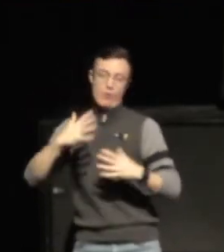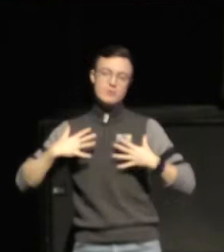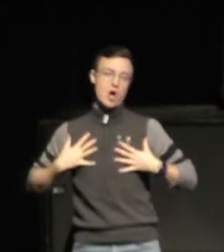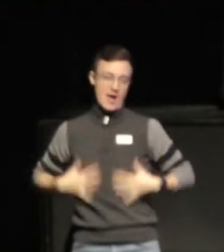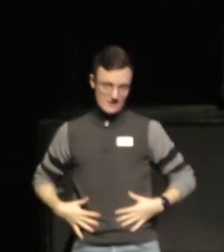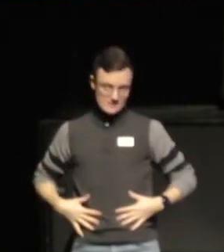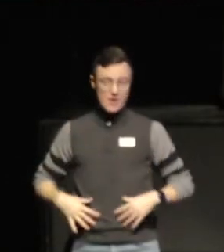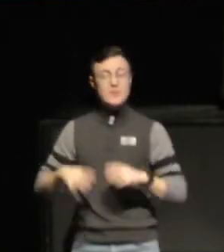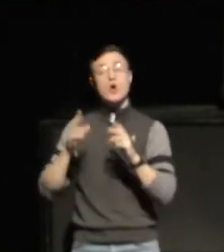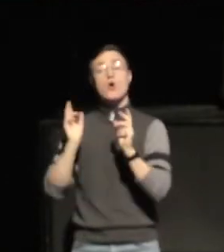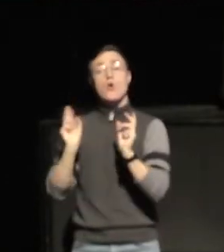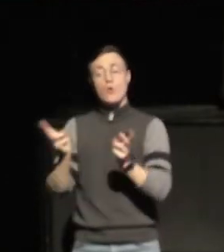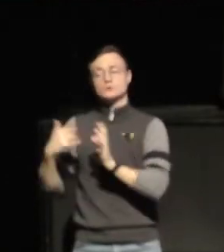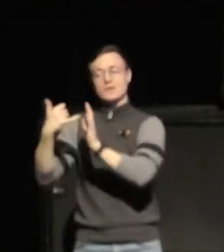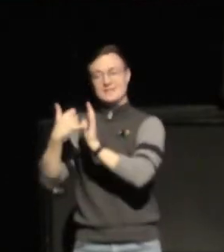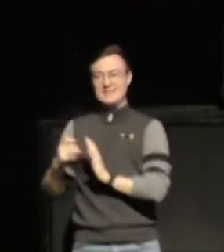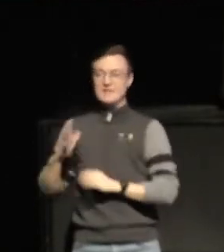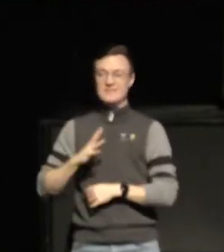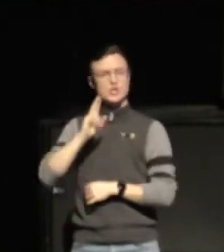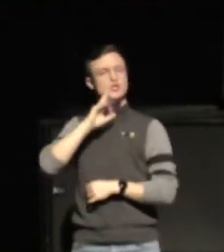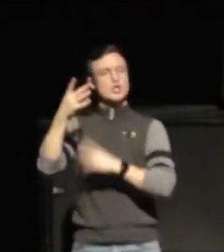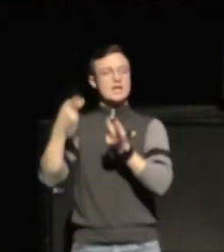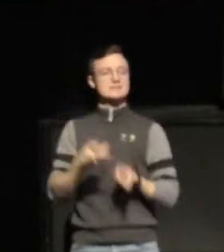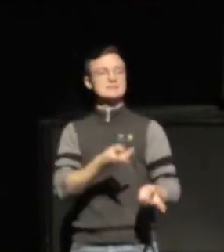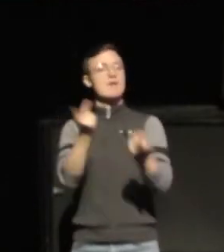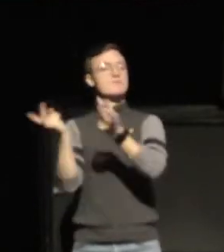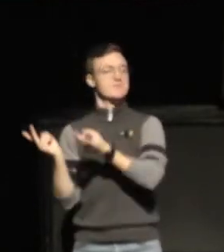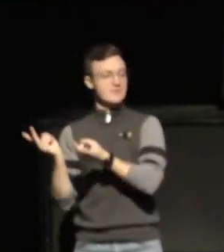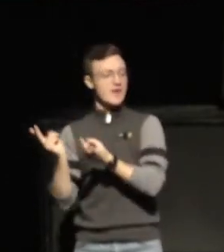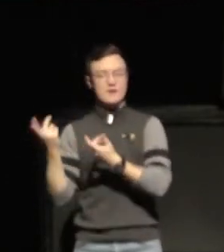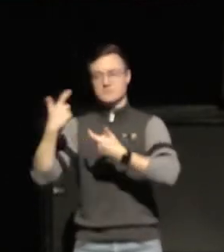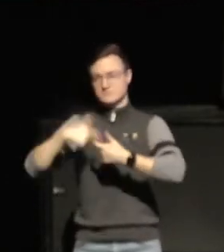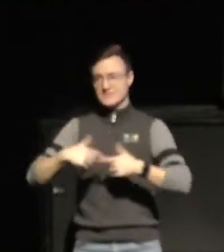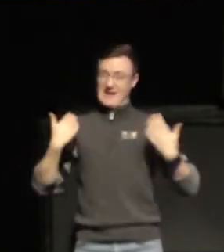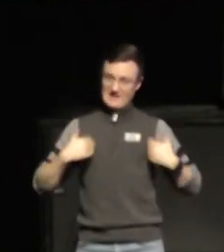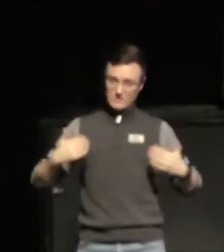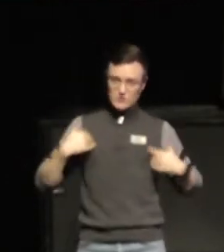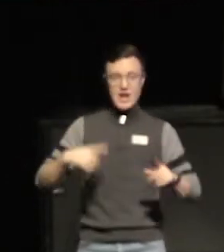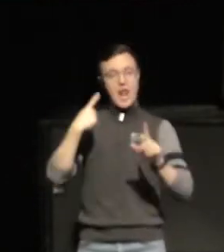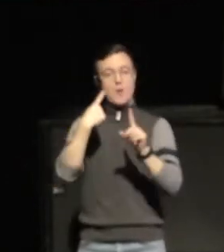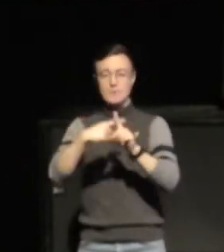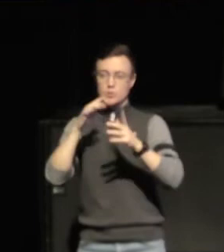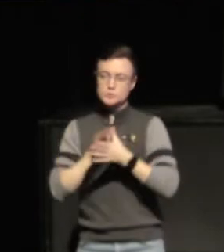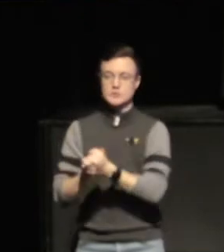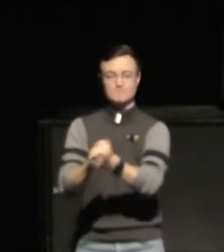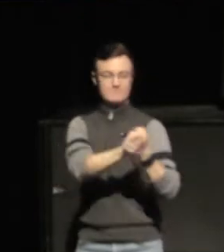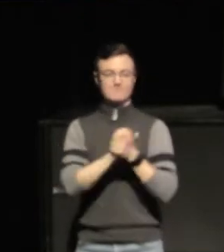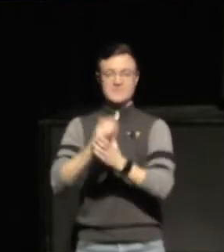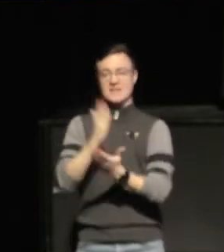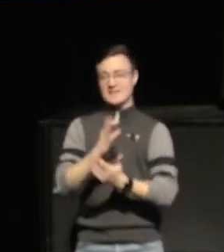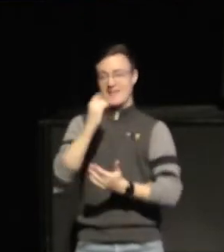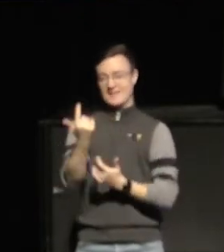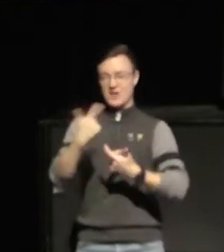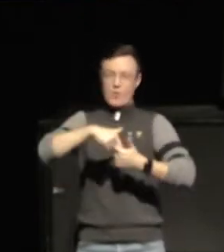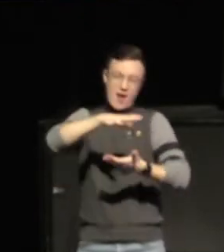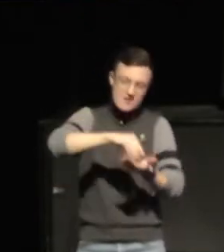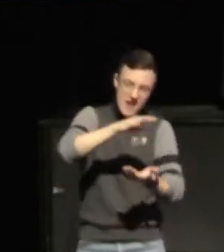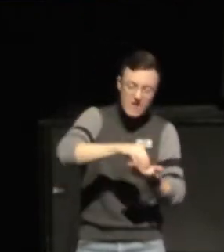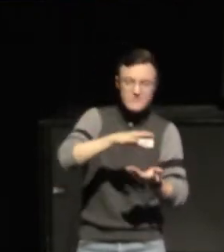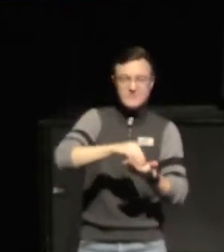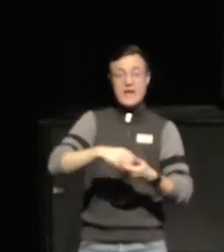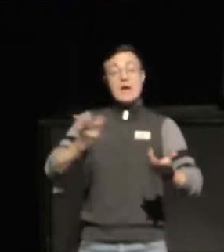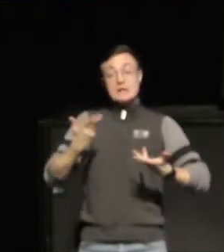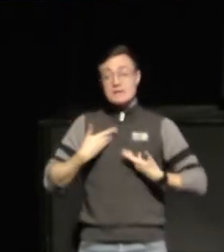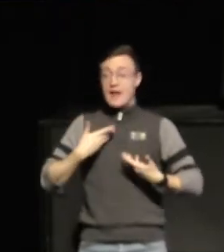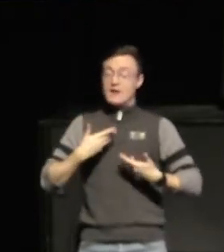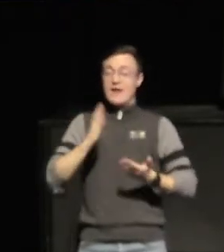it also sets new standards for individual and collective rights over land and natural resources, the right to